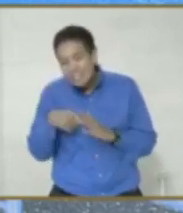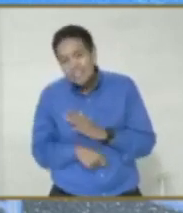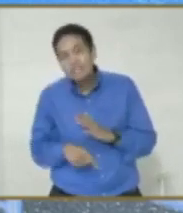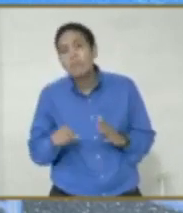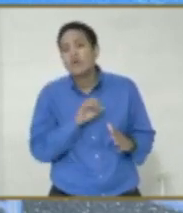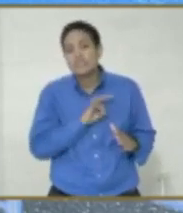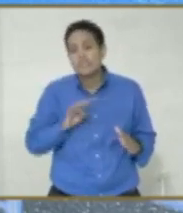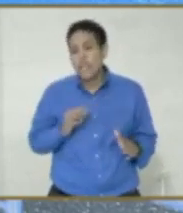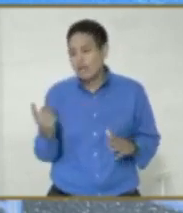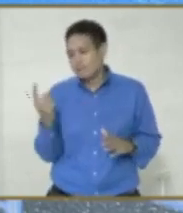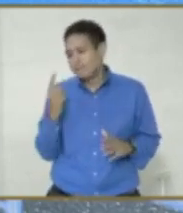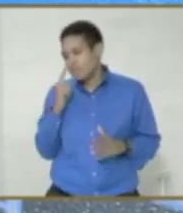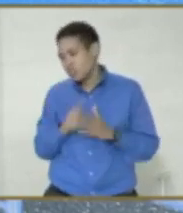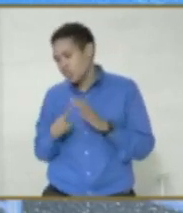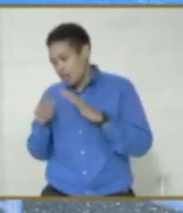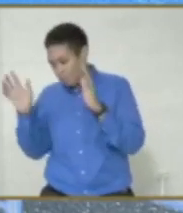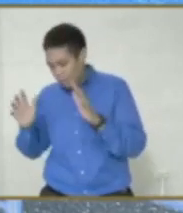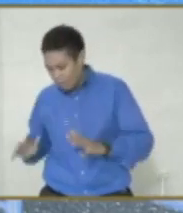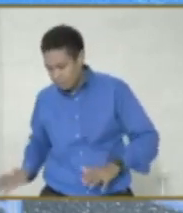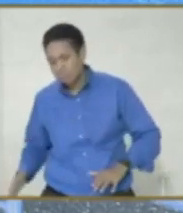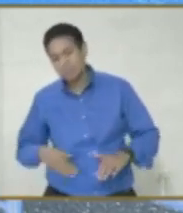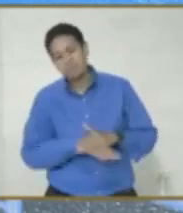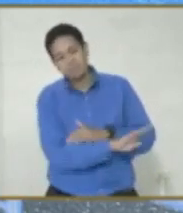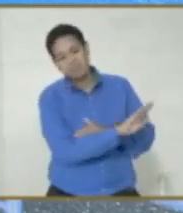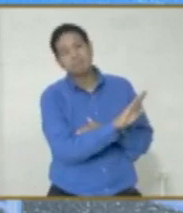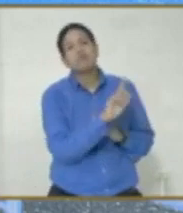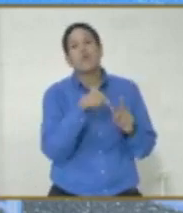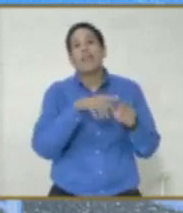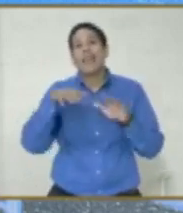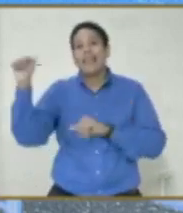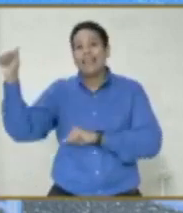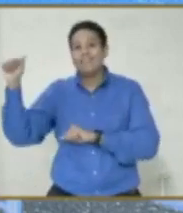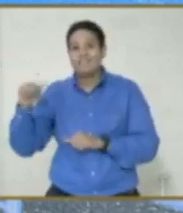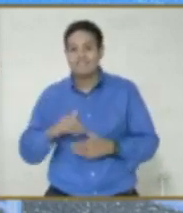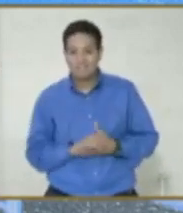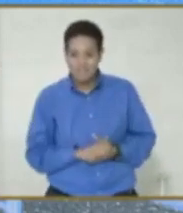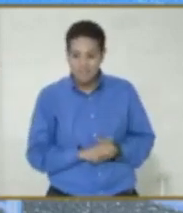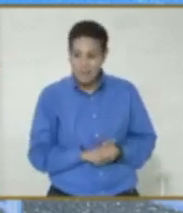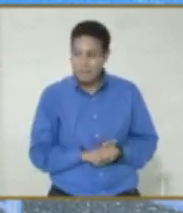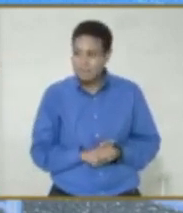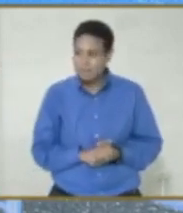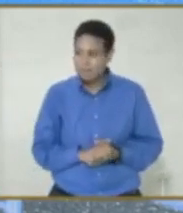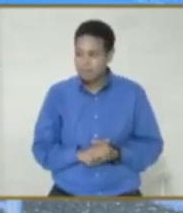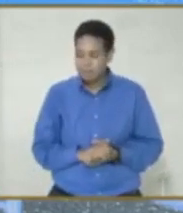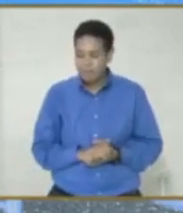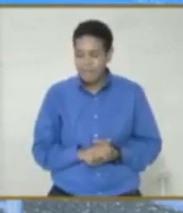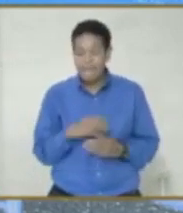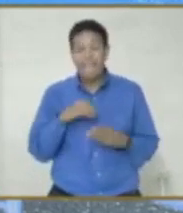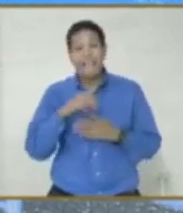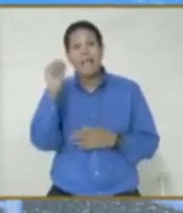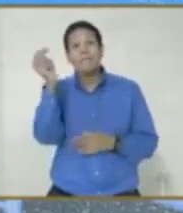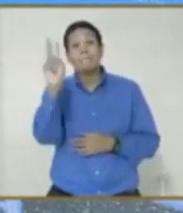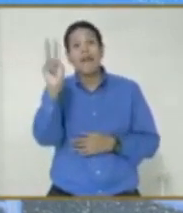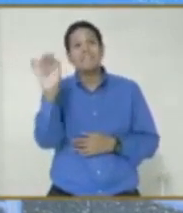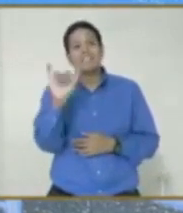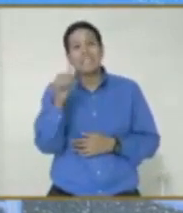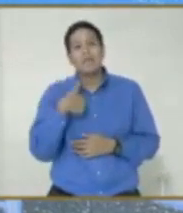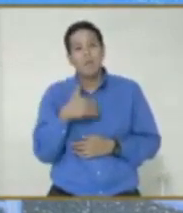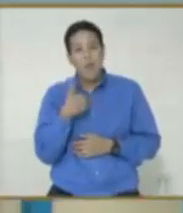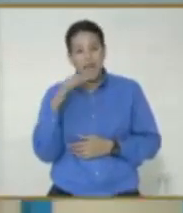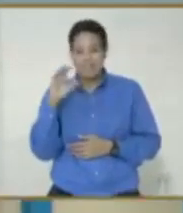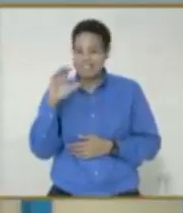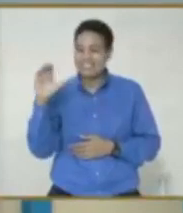enter the premises and when they leave. In Bandeville it's the same thing. We do have the